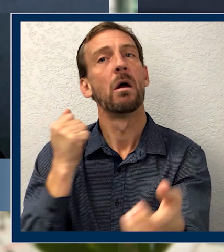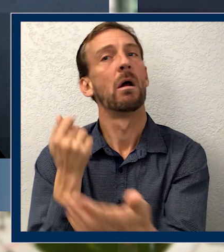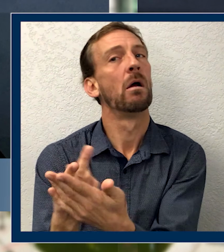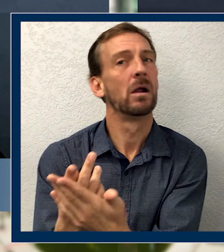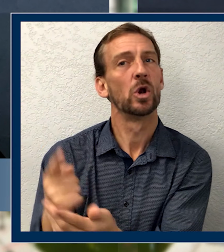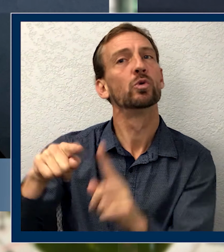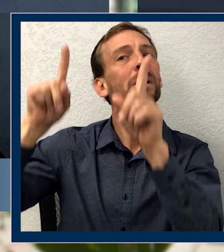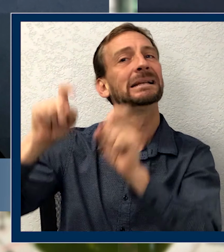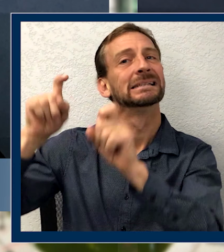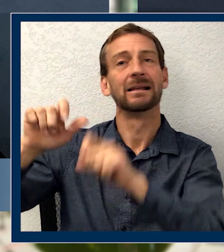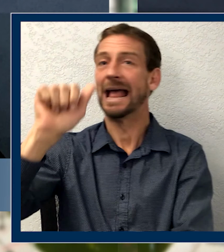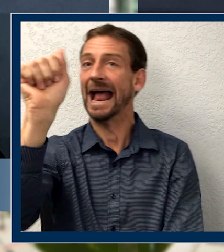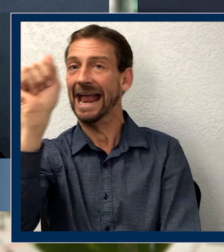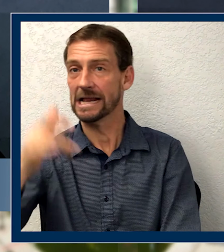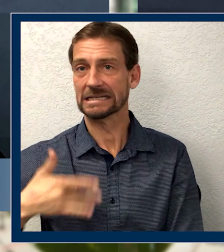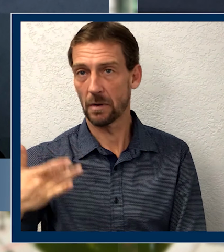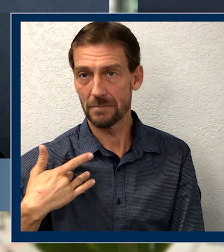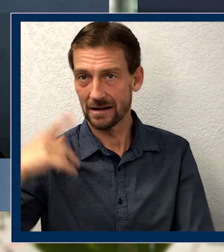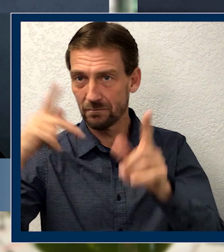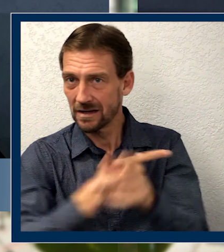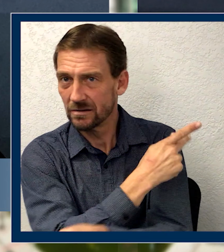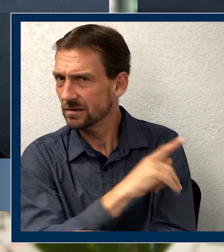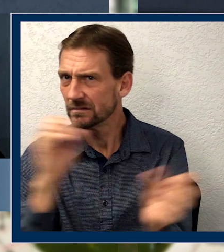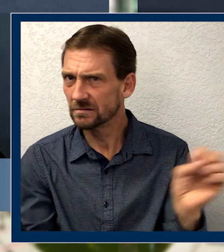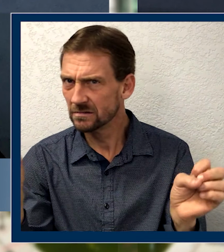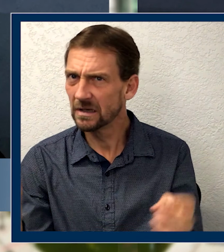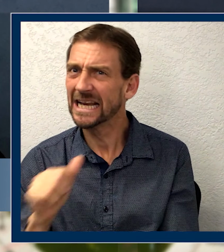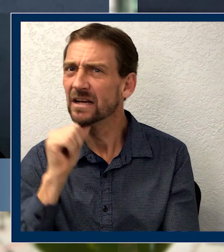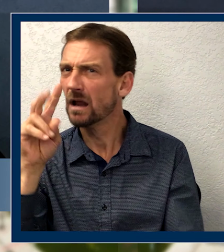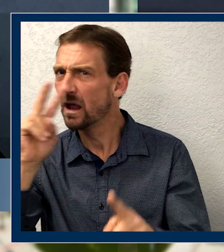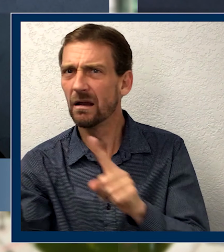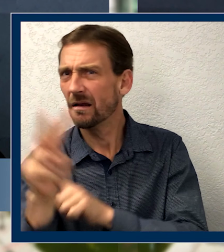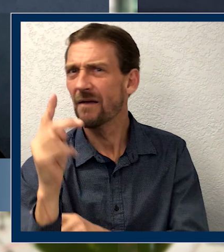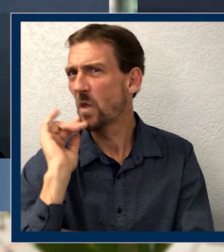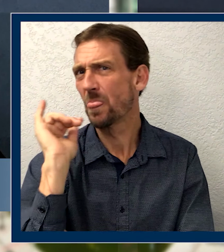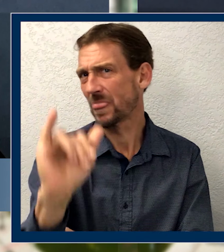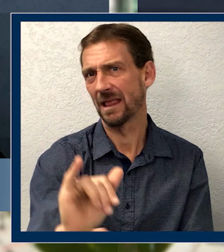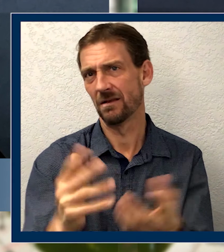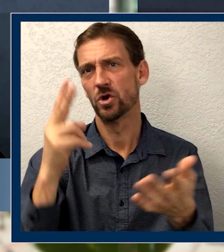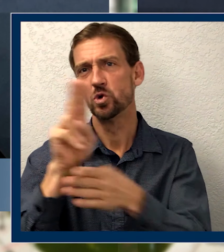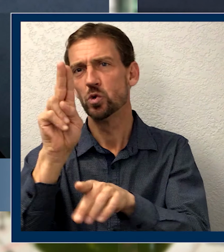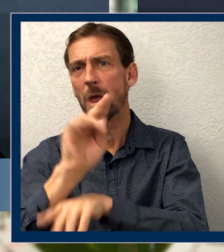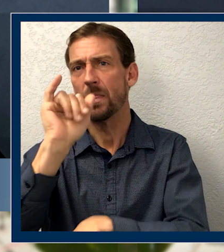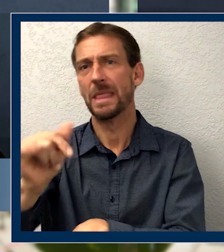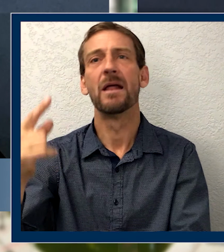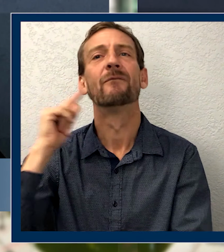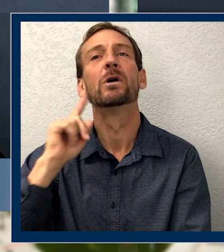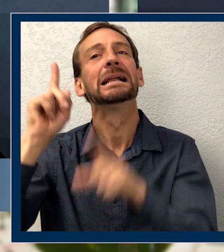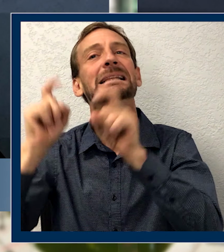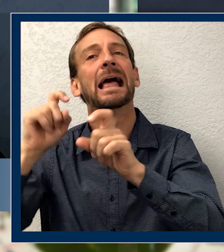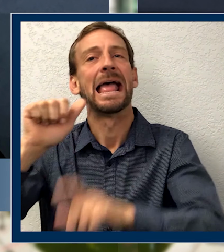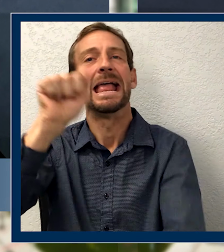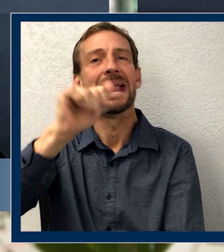authorization to test asymptomatic patients. So it was never intended that either of these platforms were going to